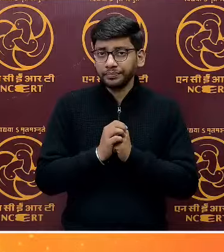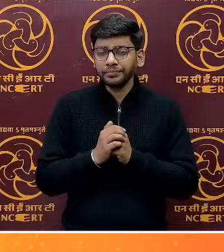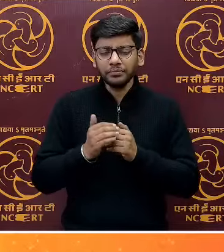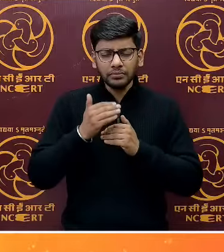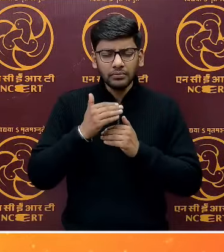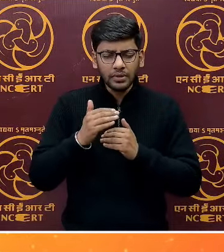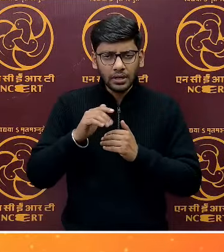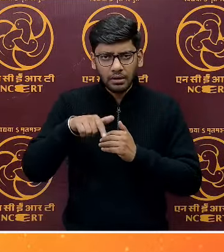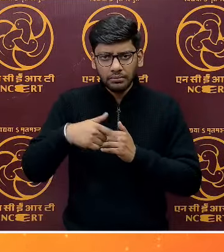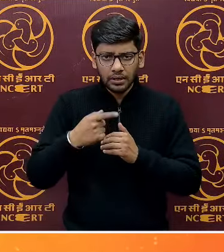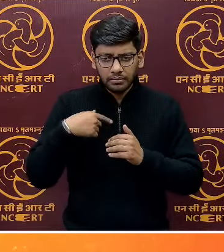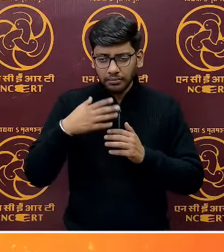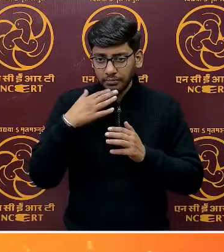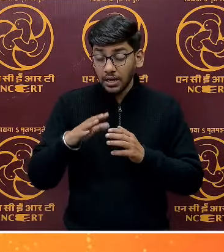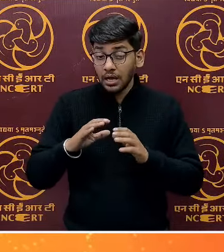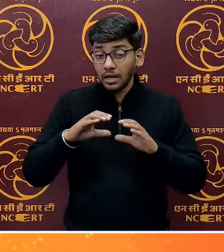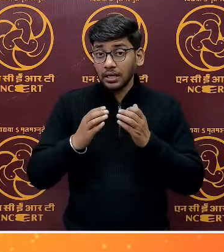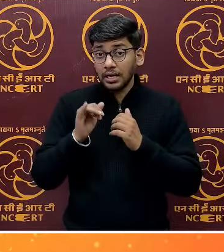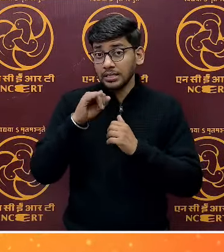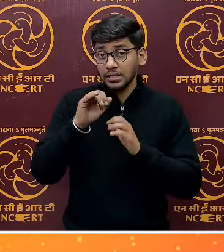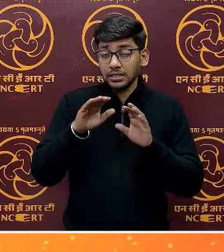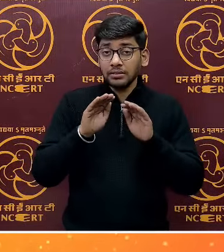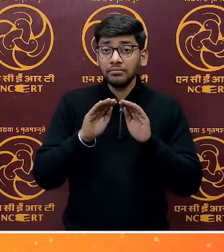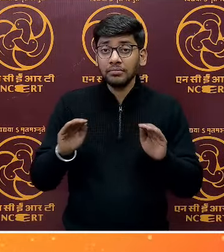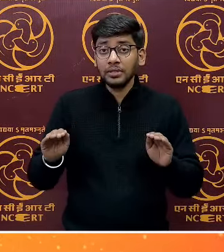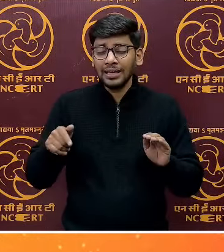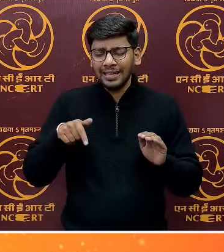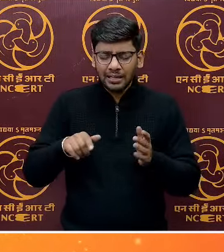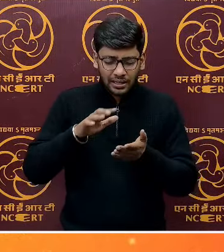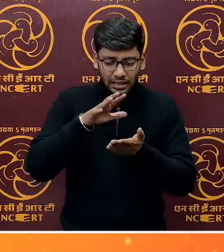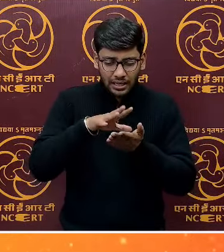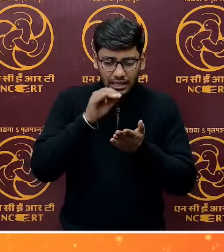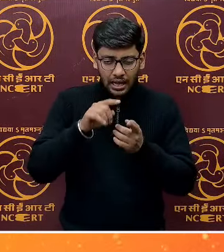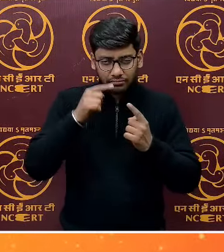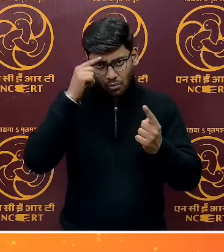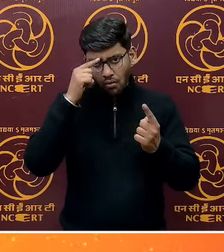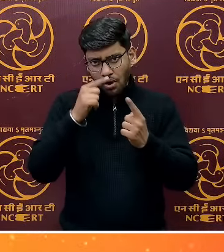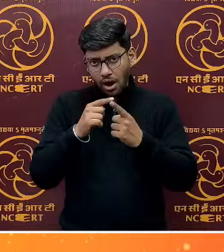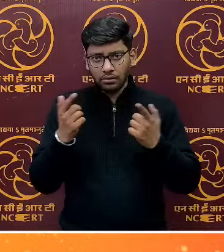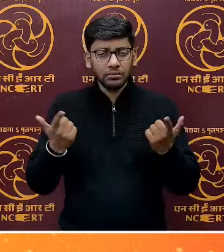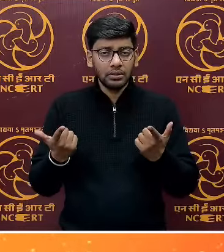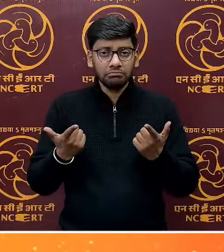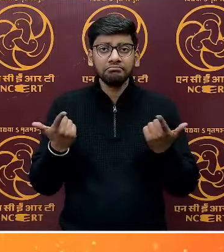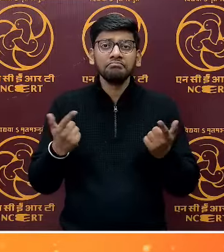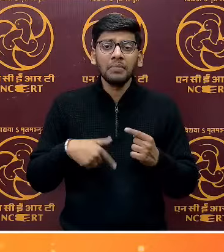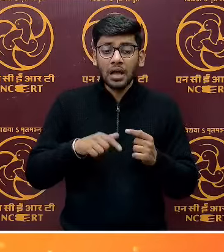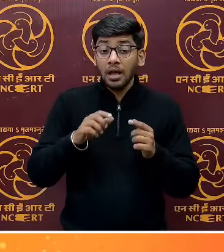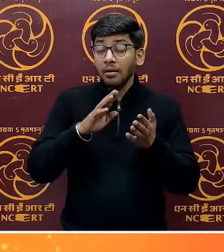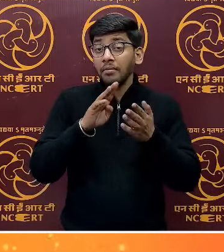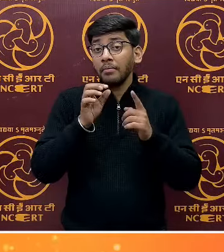because this poem is meant for class 6 students, so what is the learning objective here? What they should be learning after it?